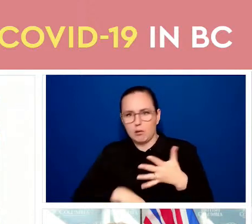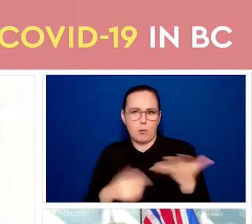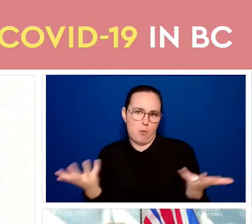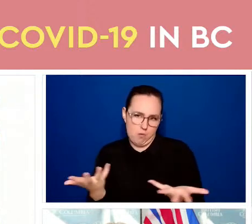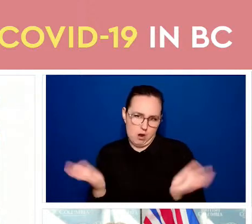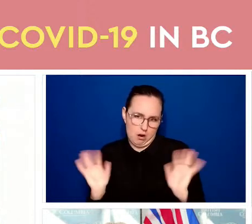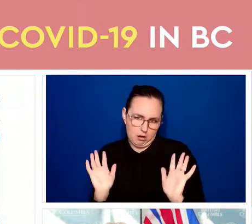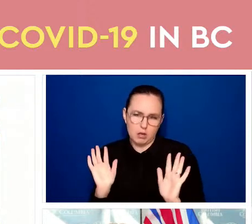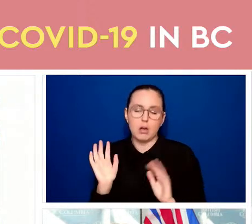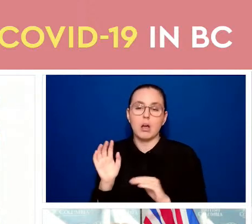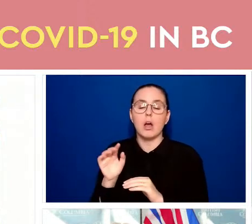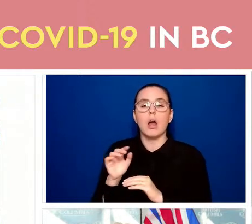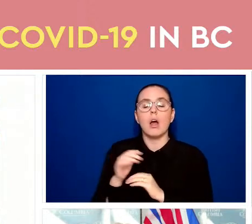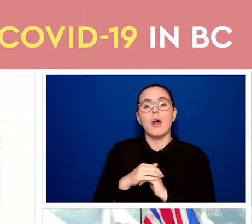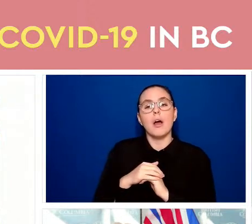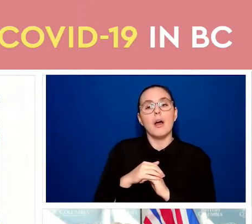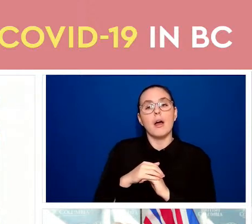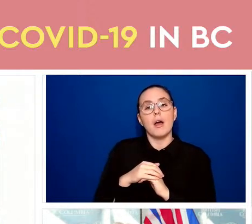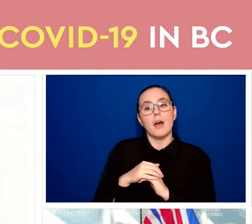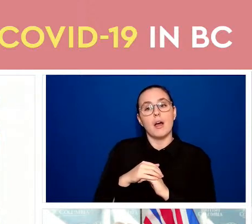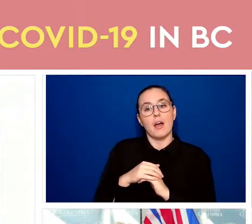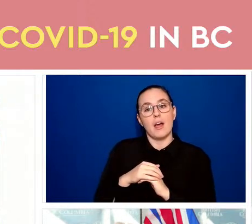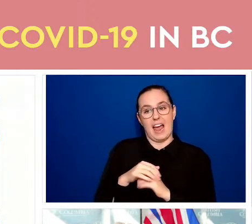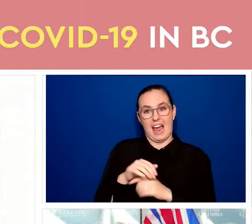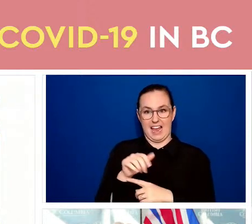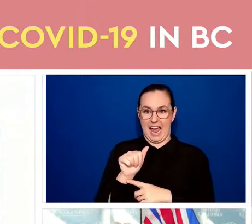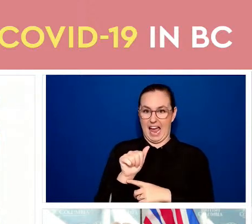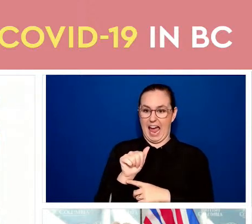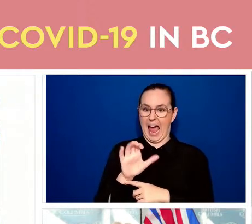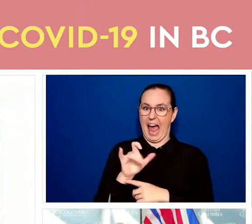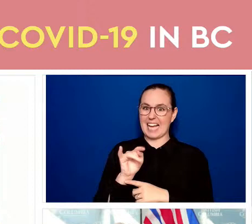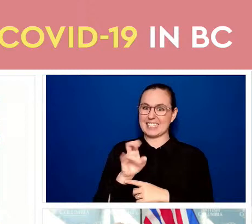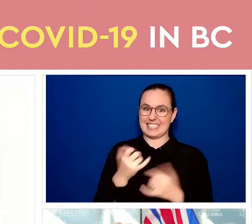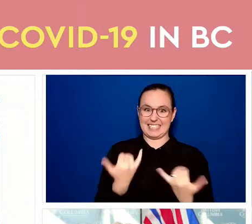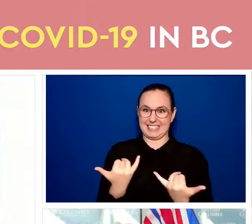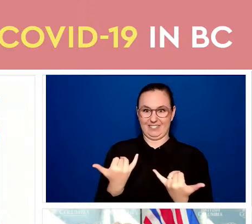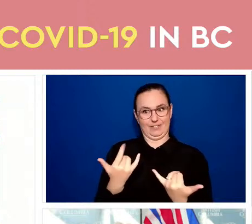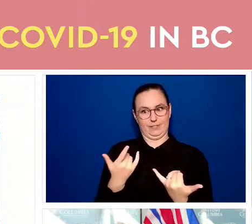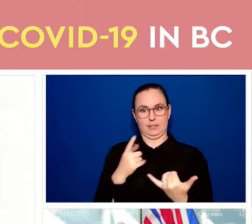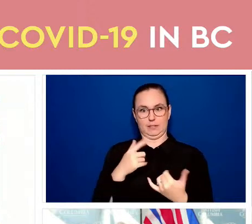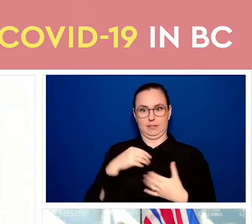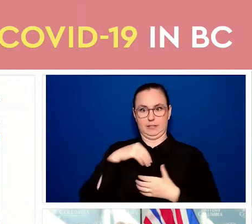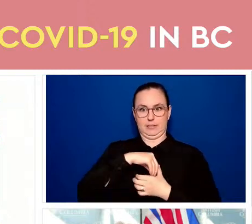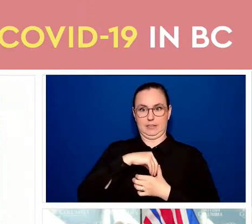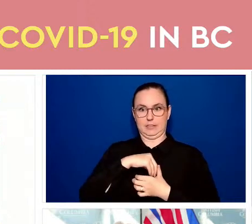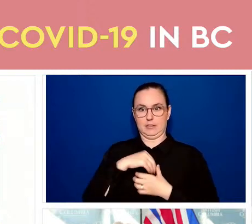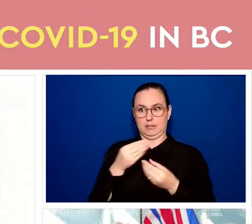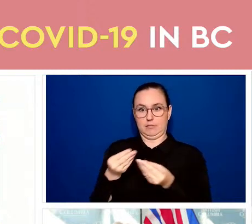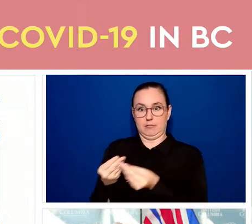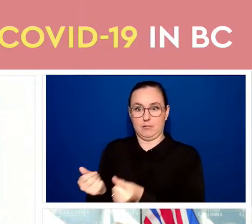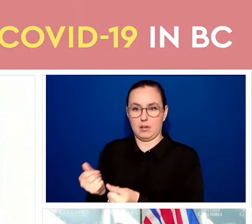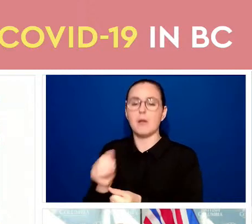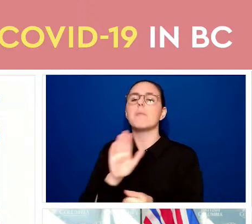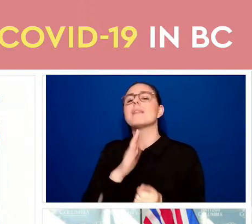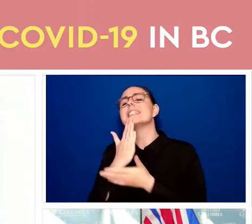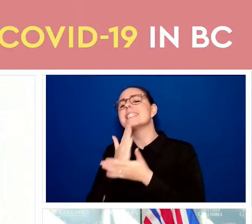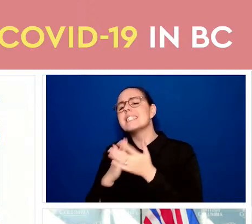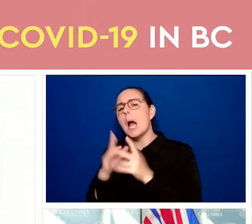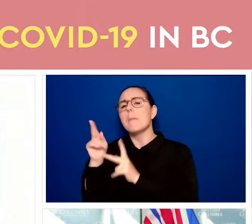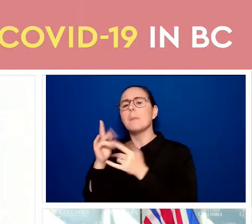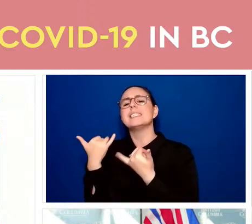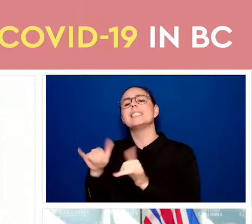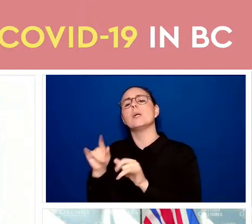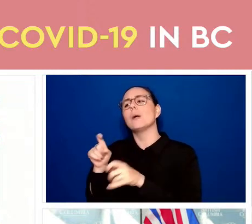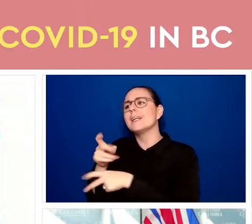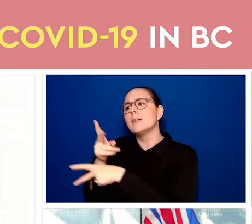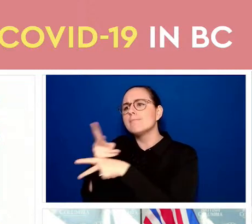acute illness, their active infection with COVID-19, some people still need ongoing hospital care. So they really